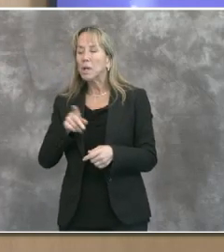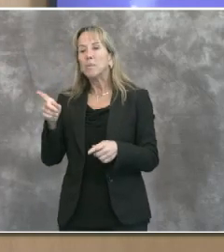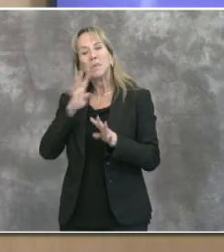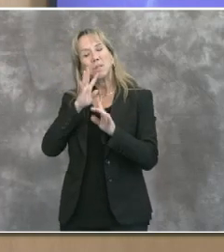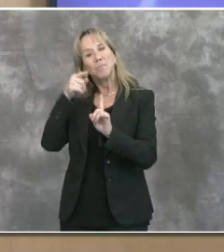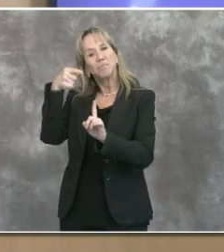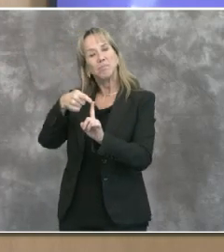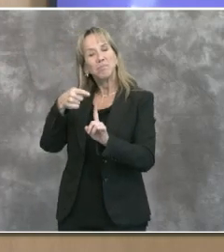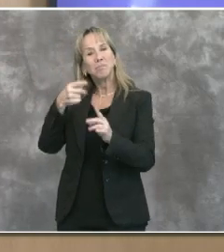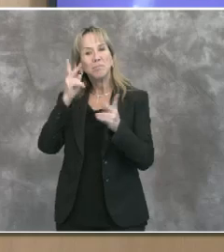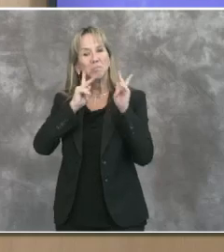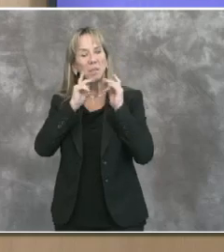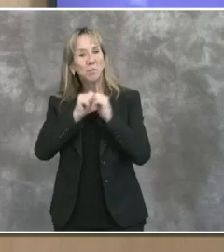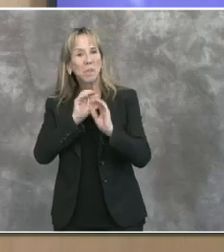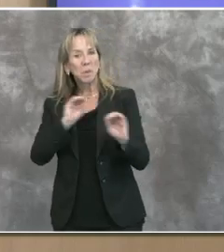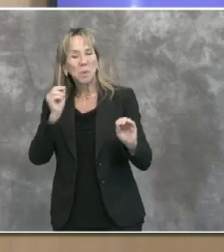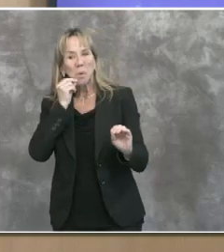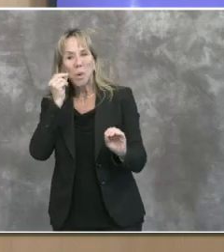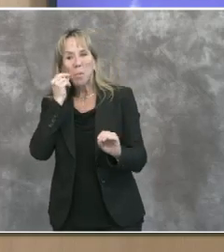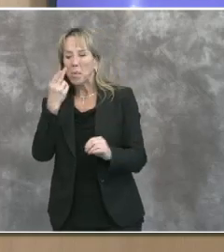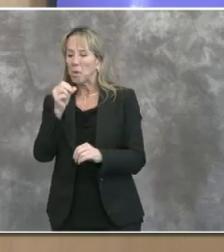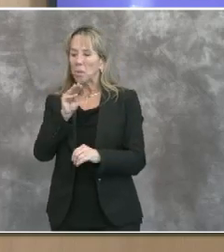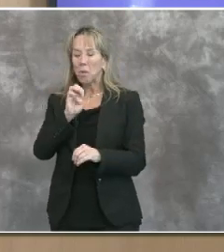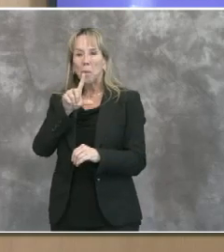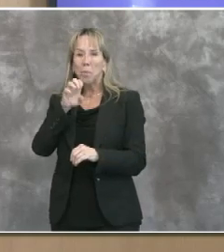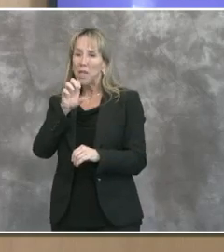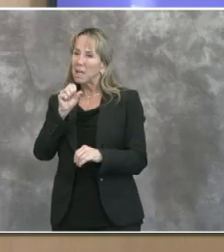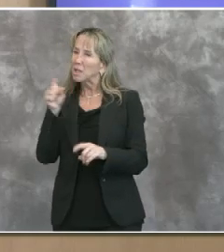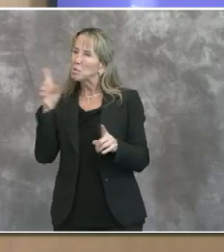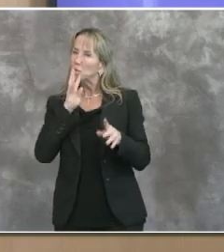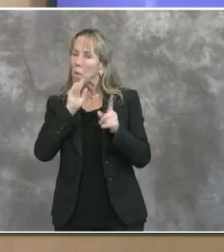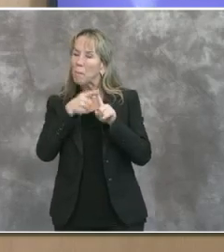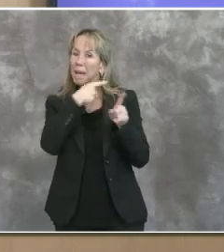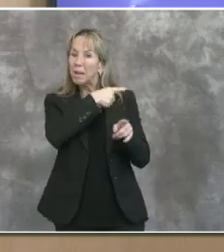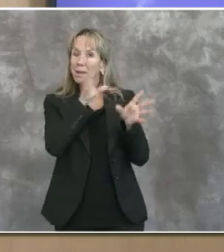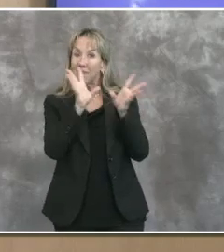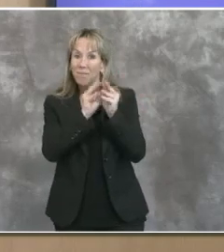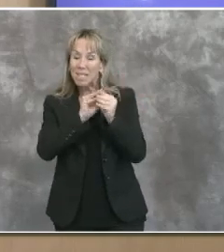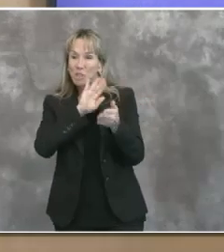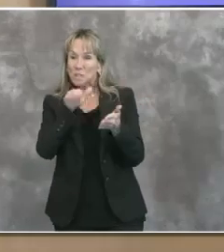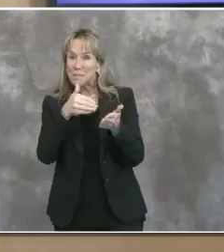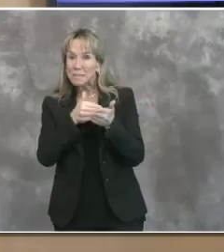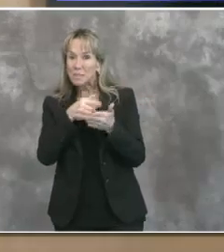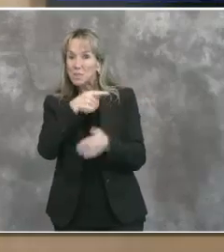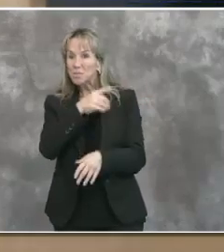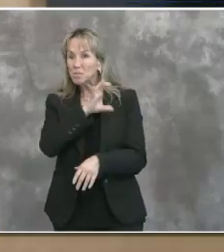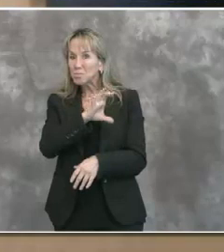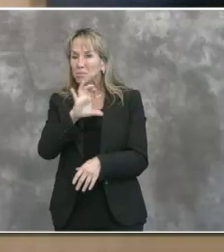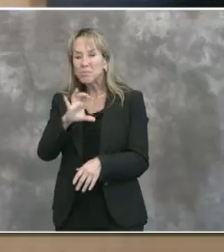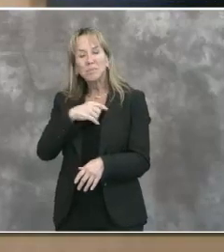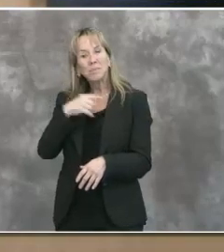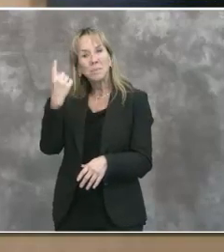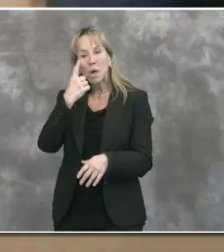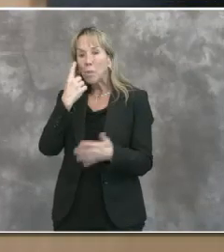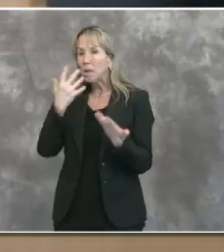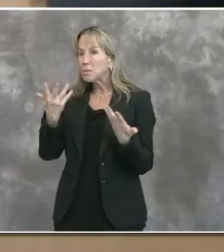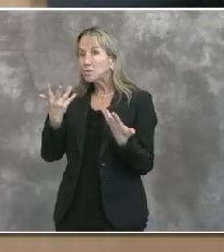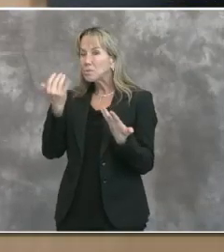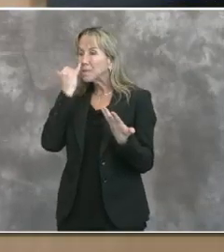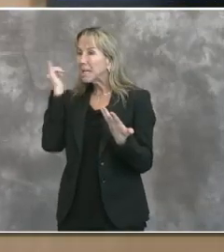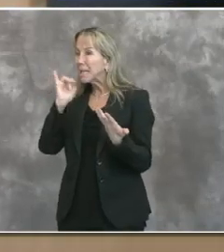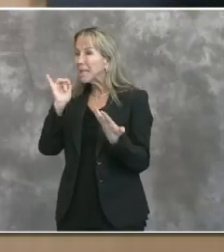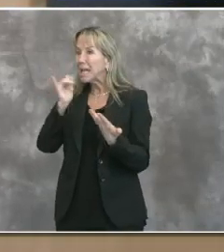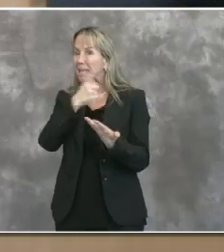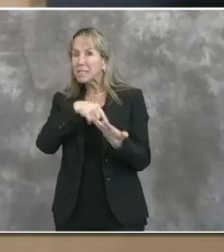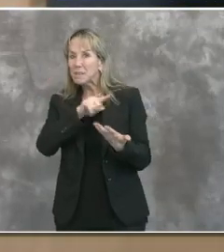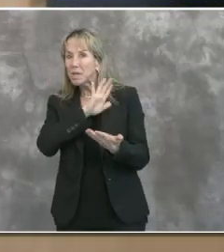to be tested in the convention center. And I'm just wondering if there are any efforts being made like that for the general public, for those